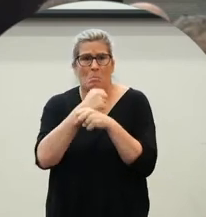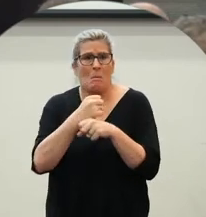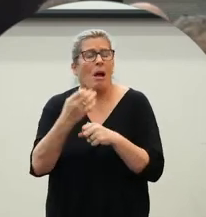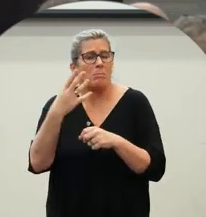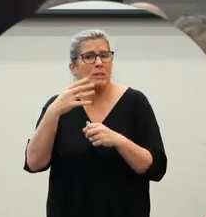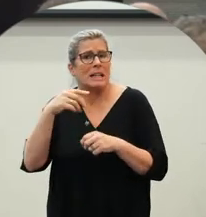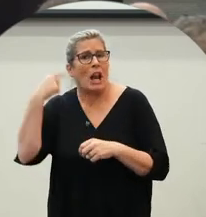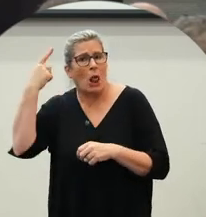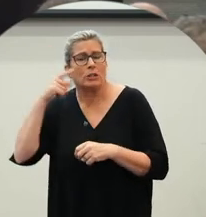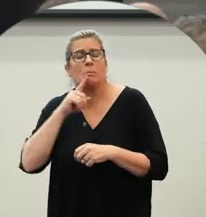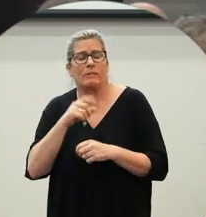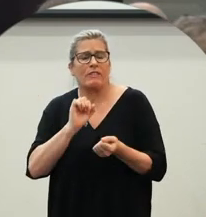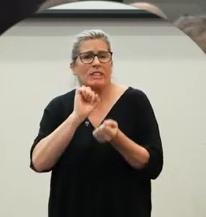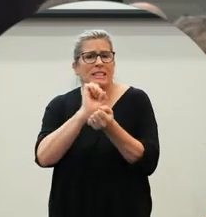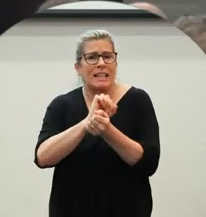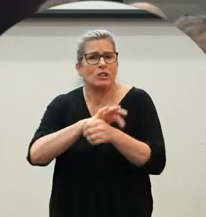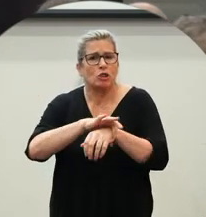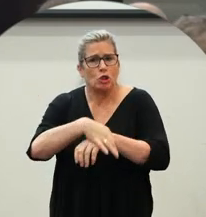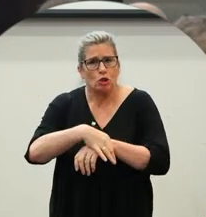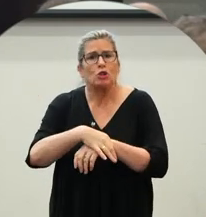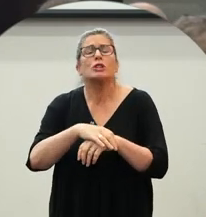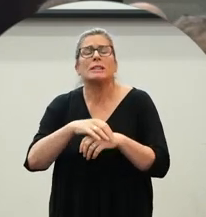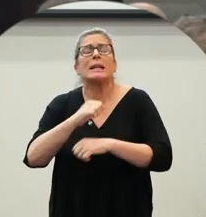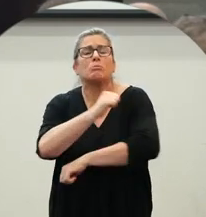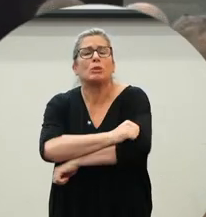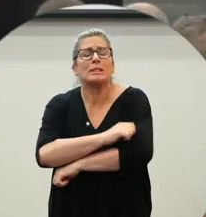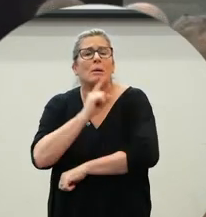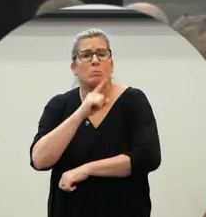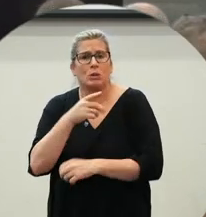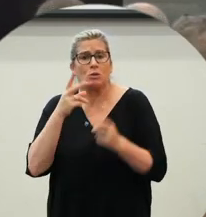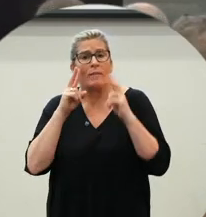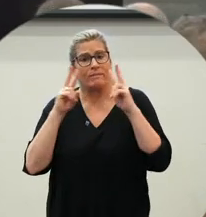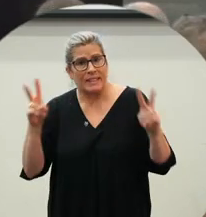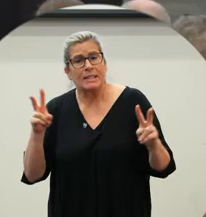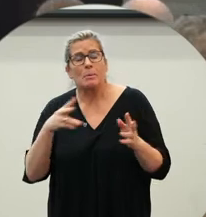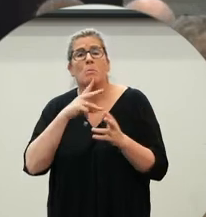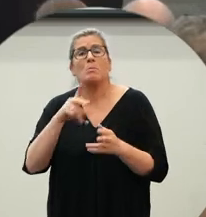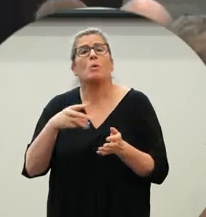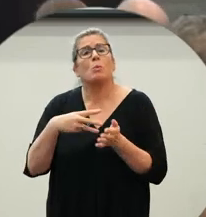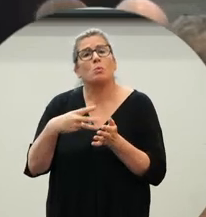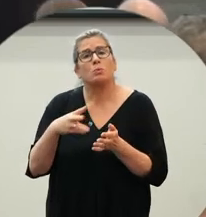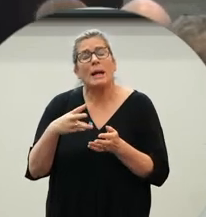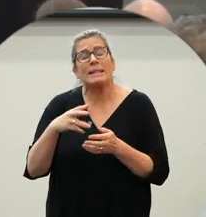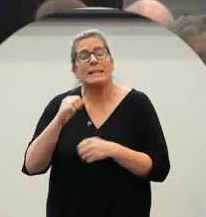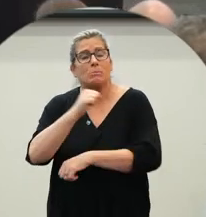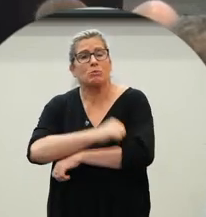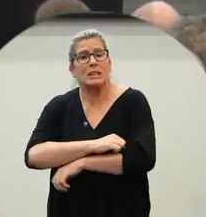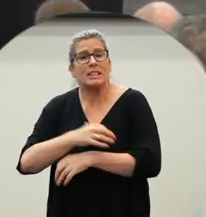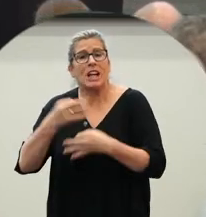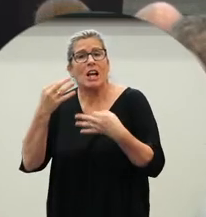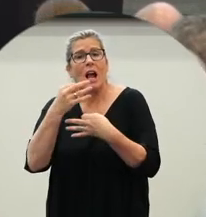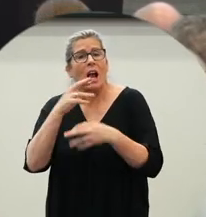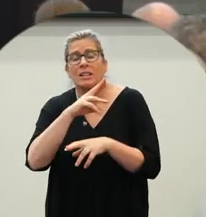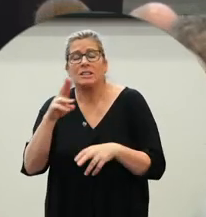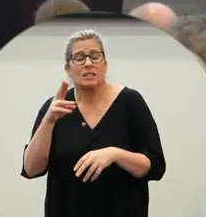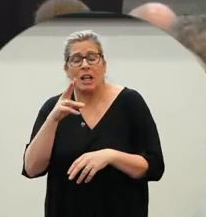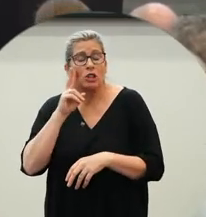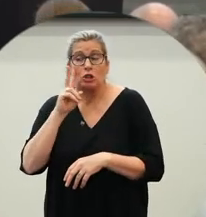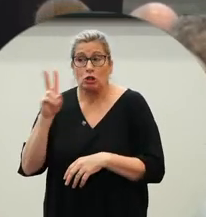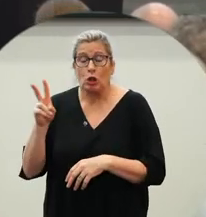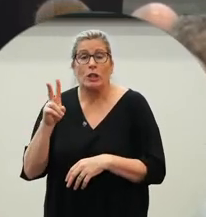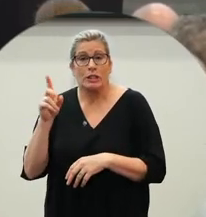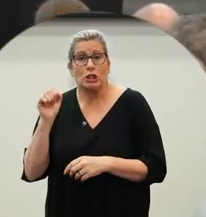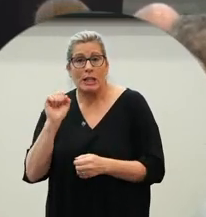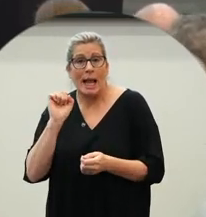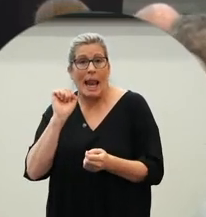in the prison, but she went to visit him. And Wally told me that when the prison guards weren't looking, she leaned over to Wally and